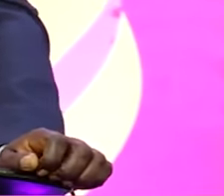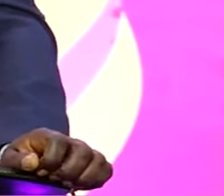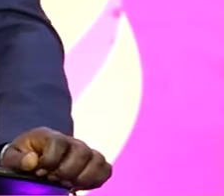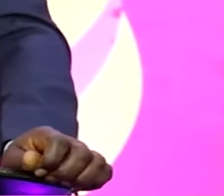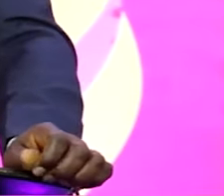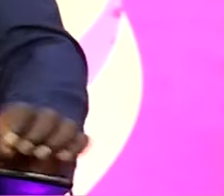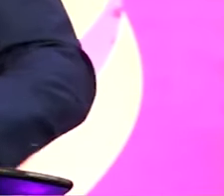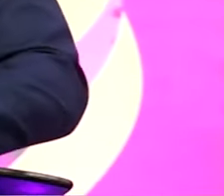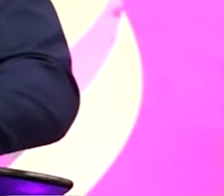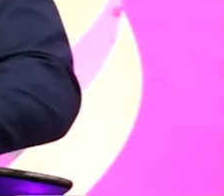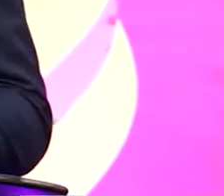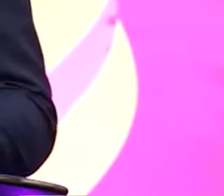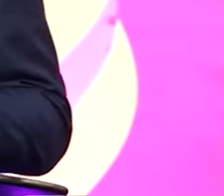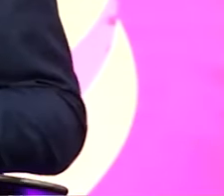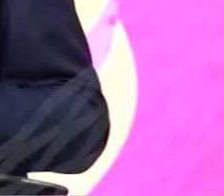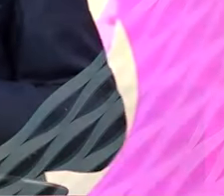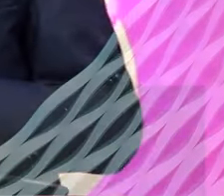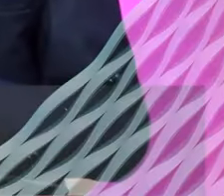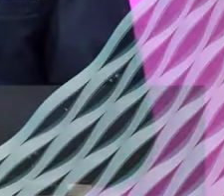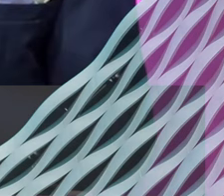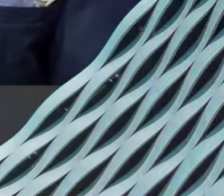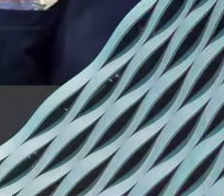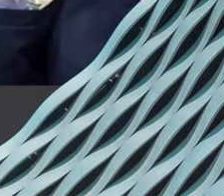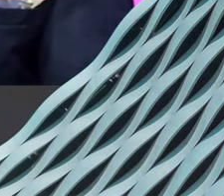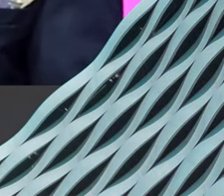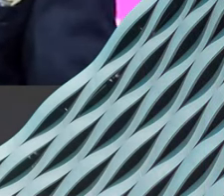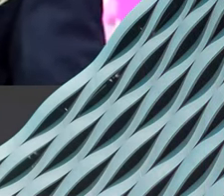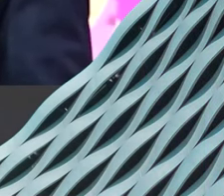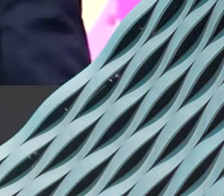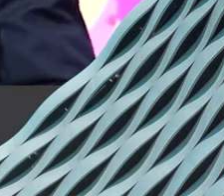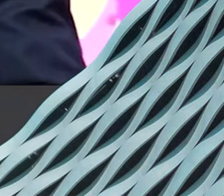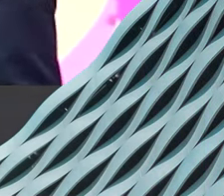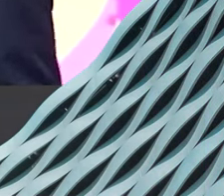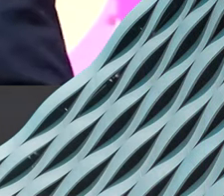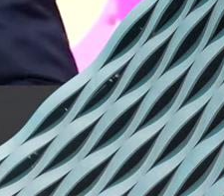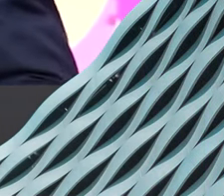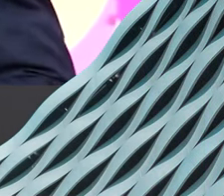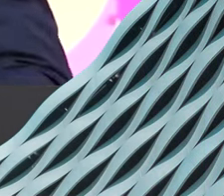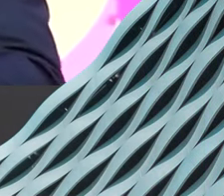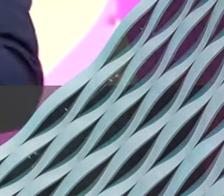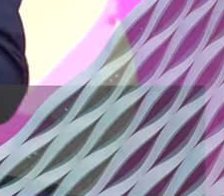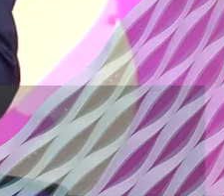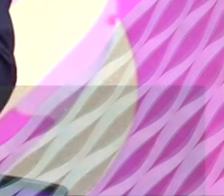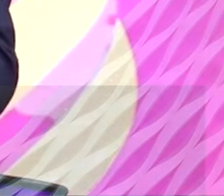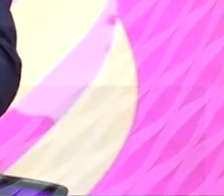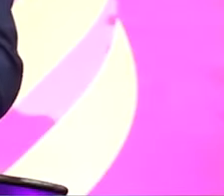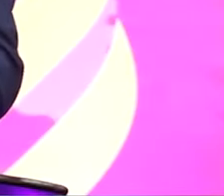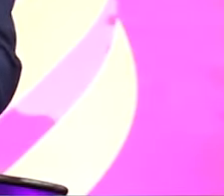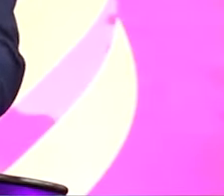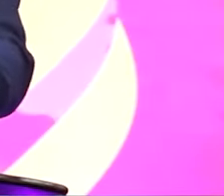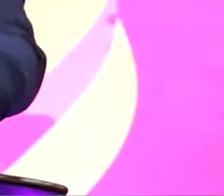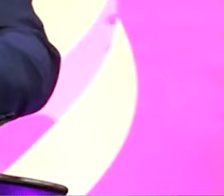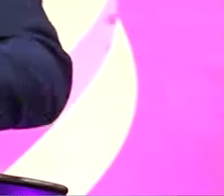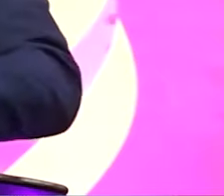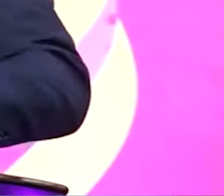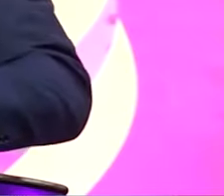program of Sabbath School. And you ask yourself, what is all about the Sabbath School? It has been mentioned that